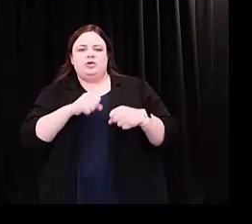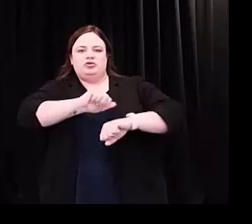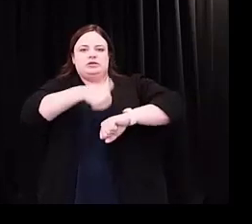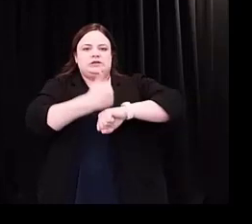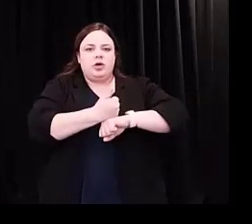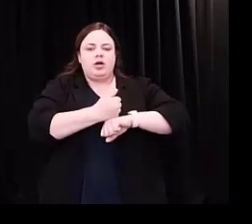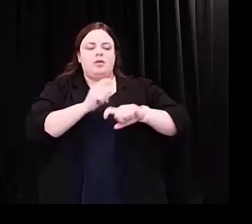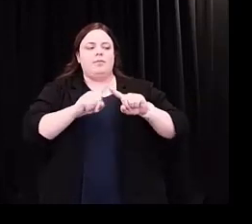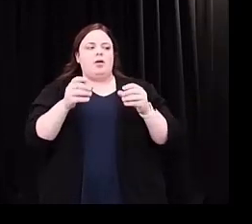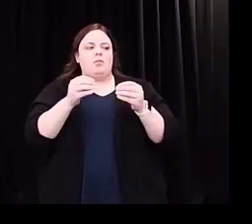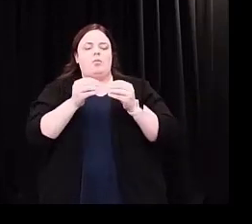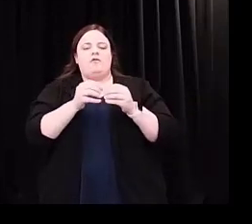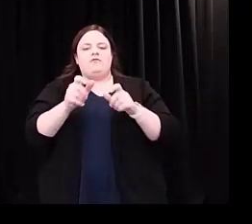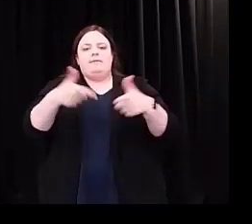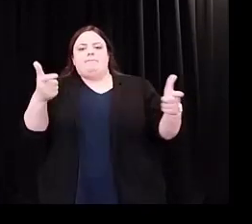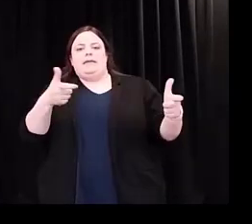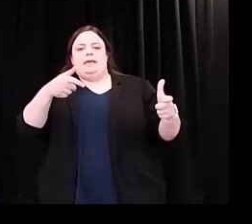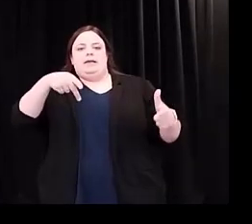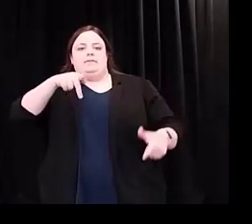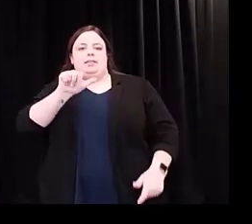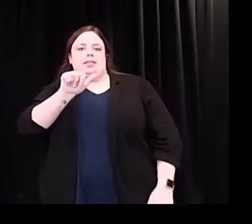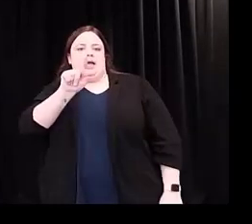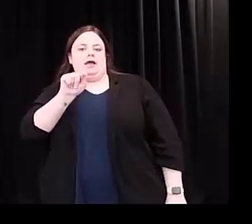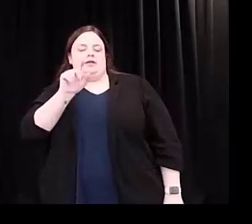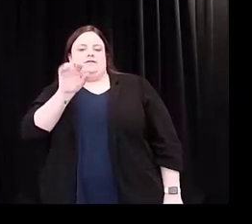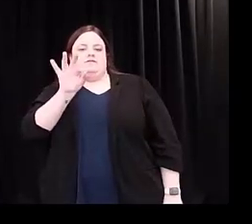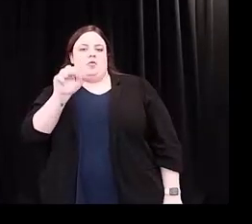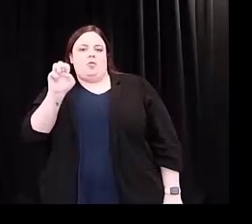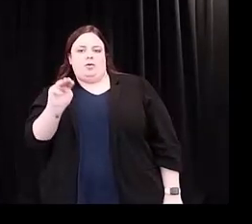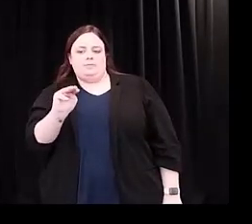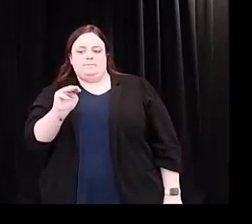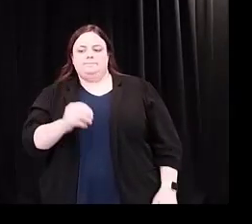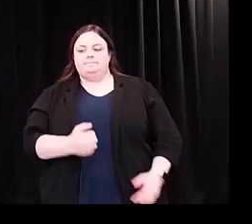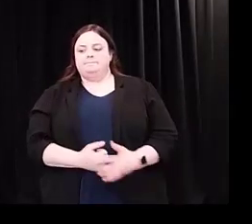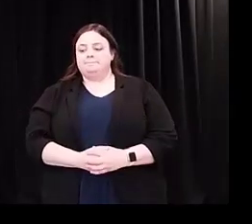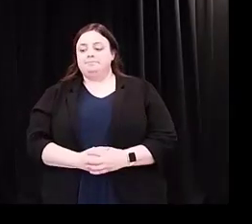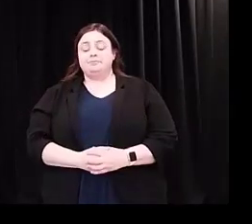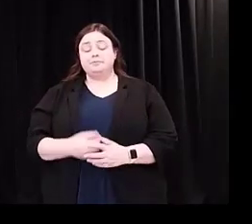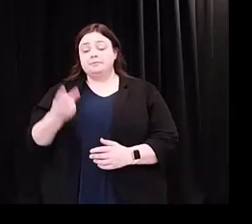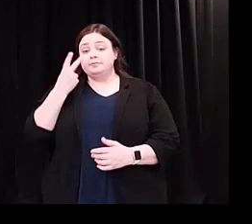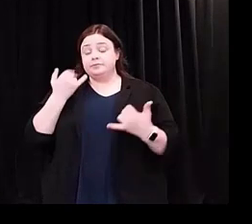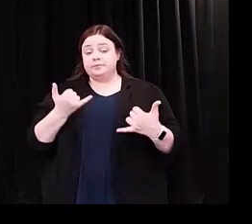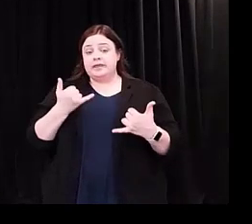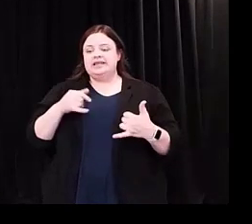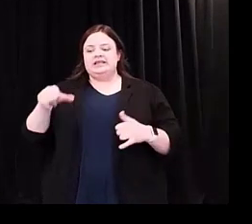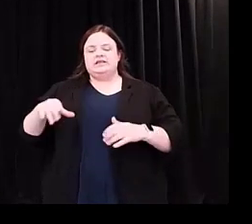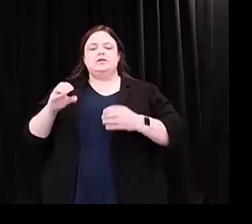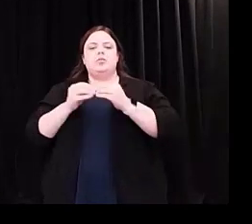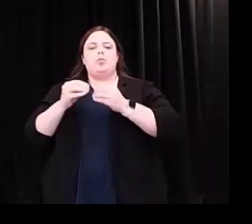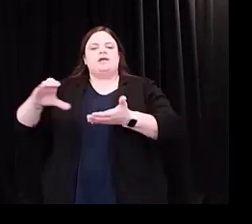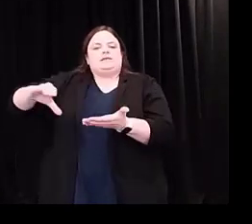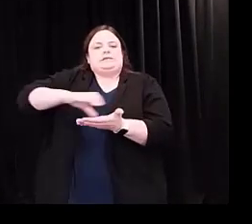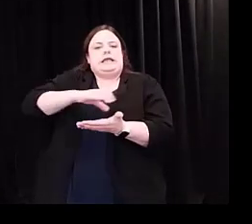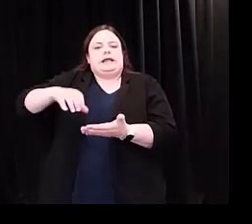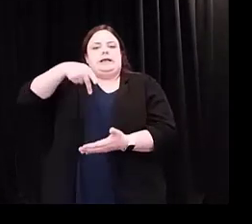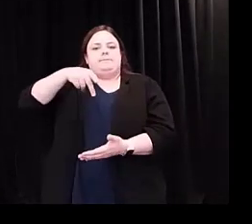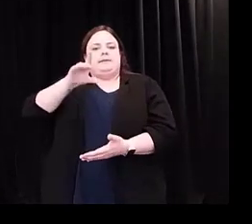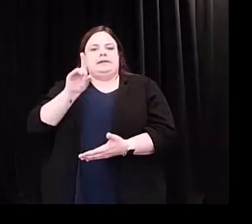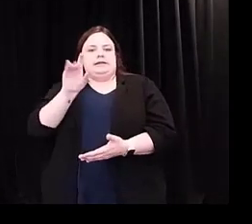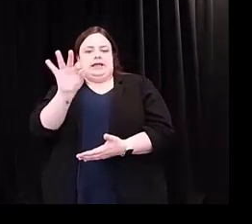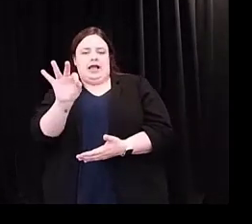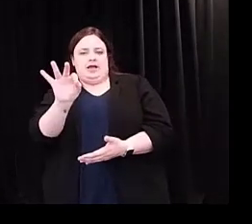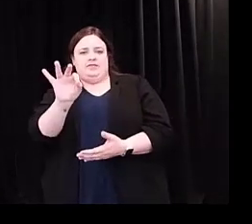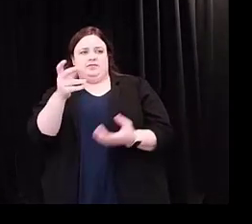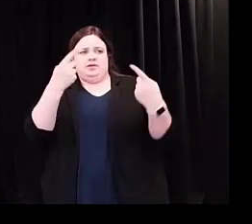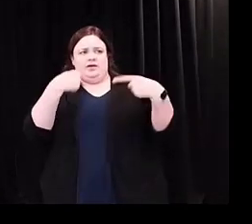more of a big platform. So on screen right now, we have an example of a scanned PDF. Has anybody